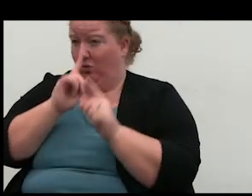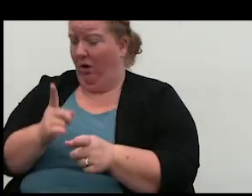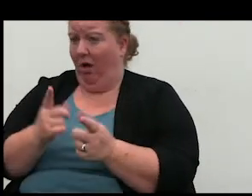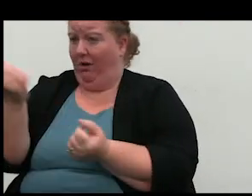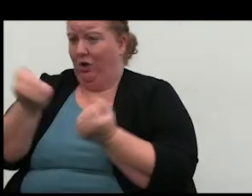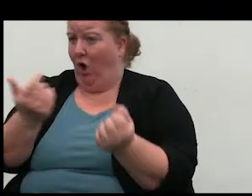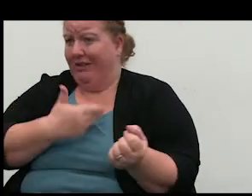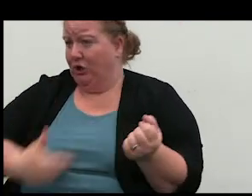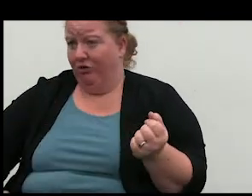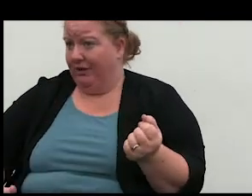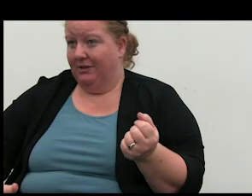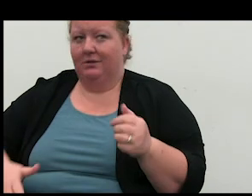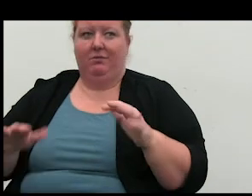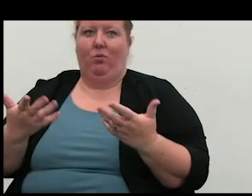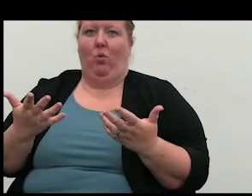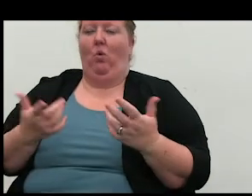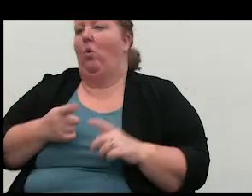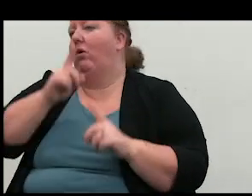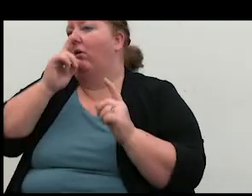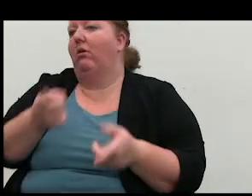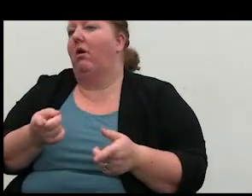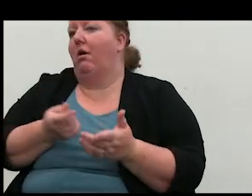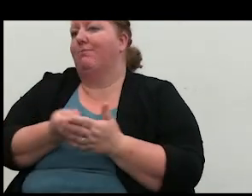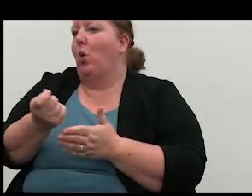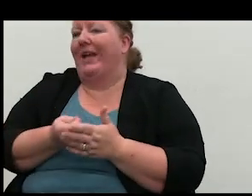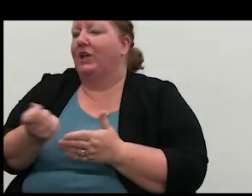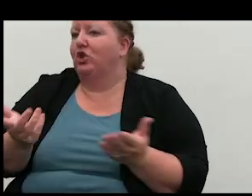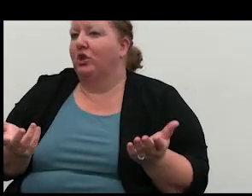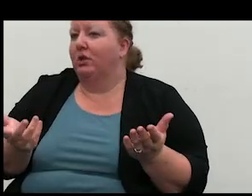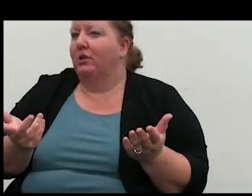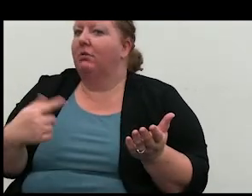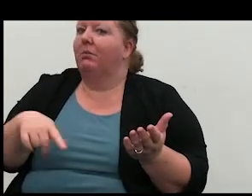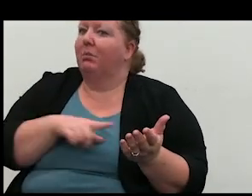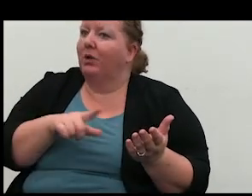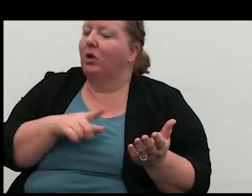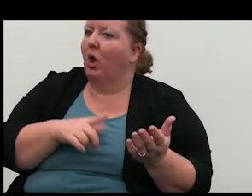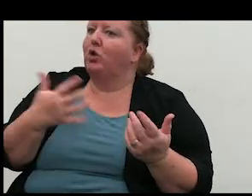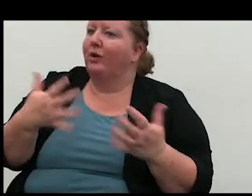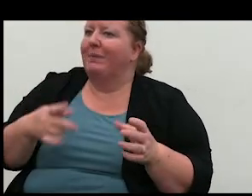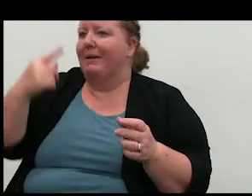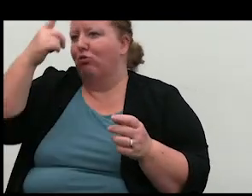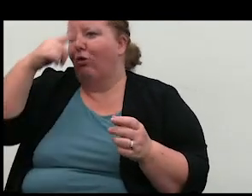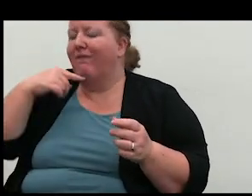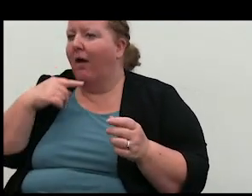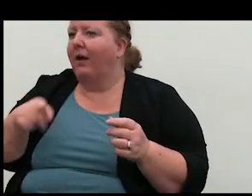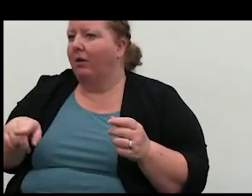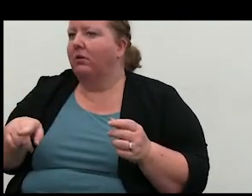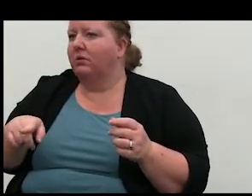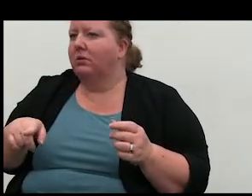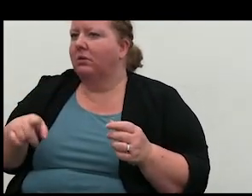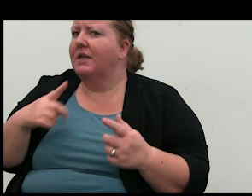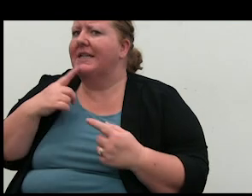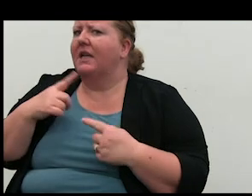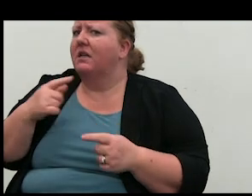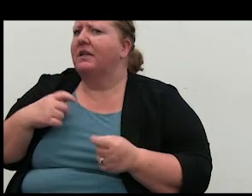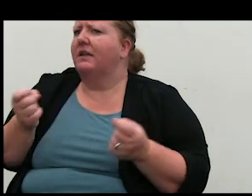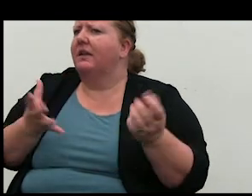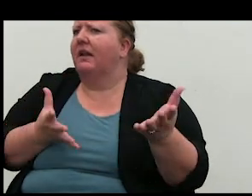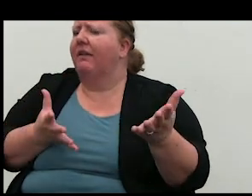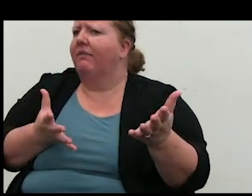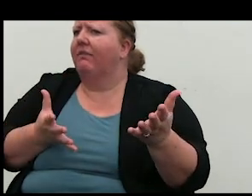car insurance or you can't get a mortgage because you've been profiled with data that you didn't give